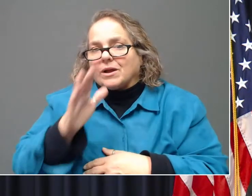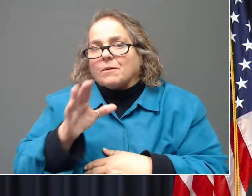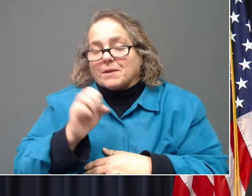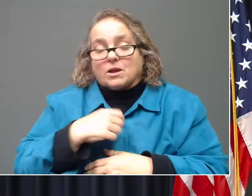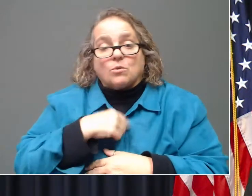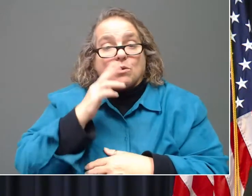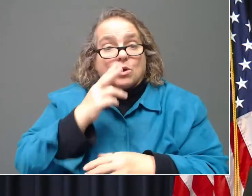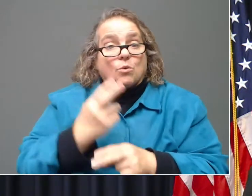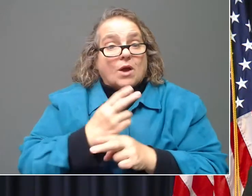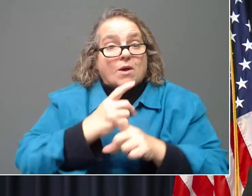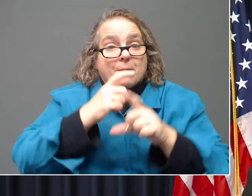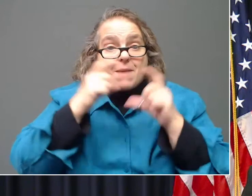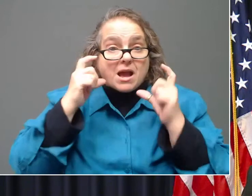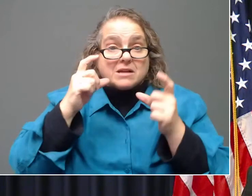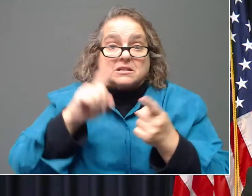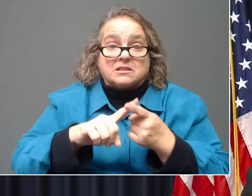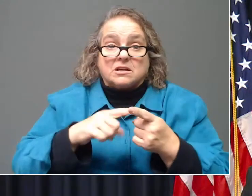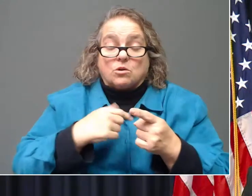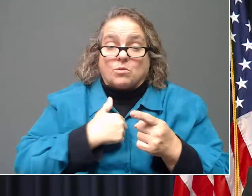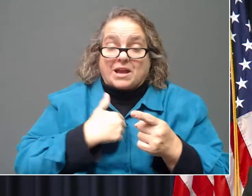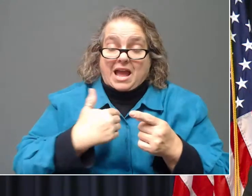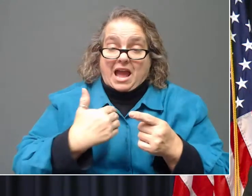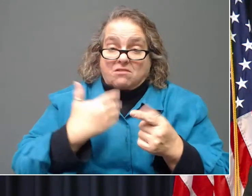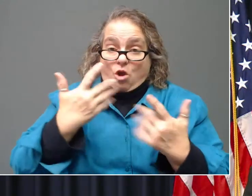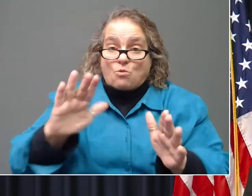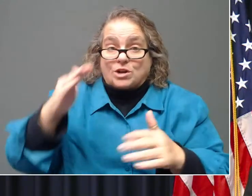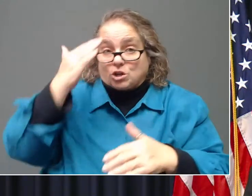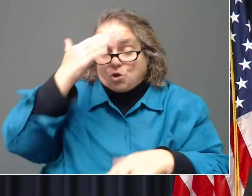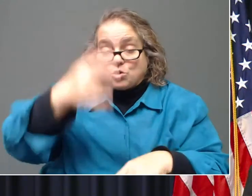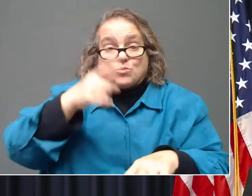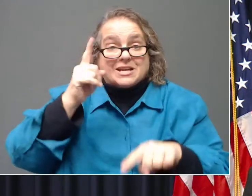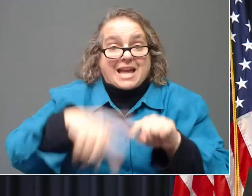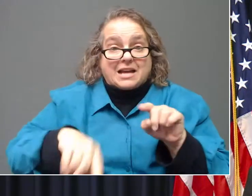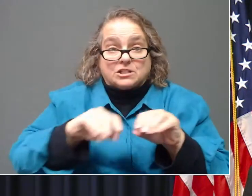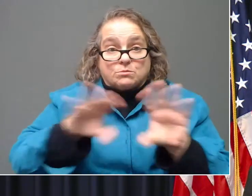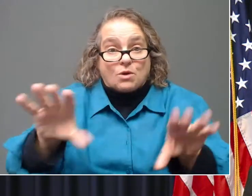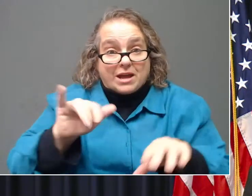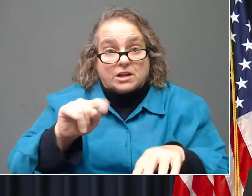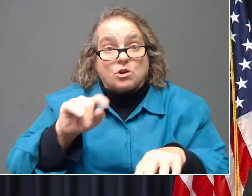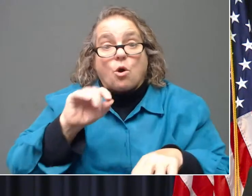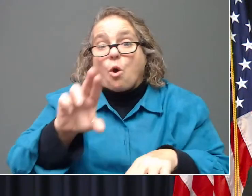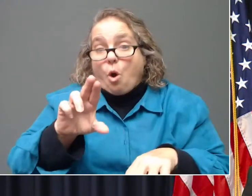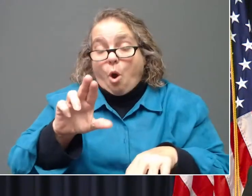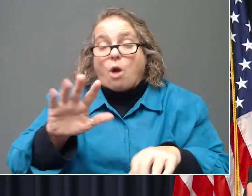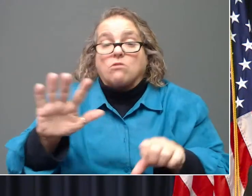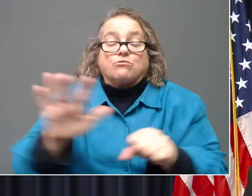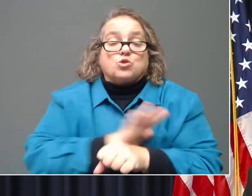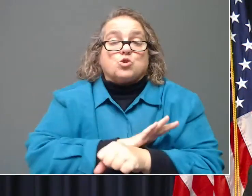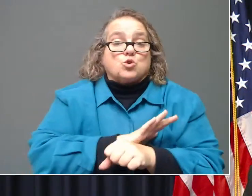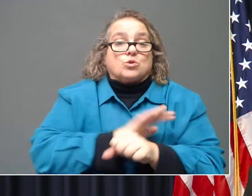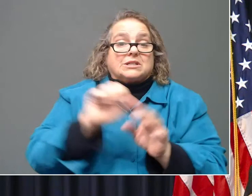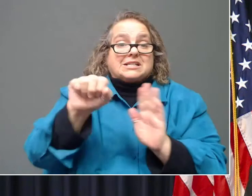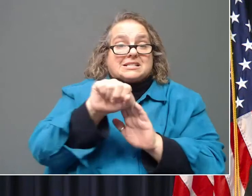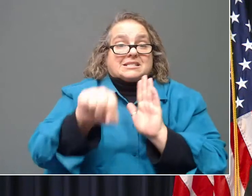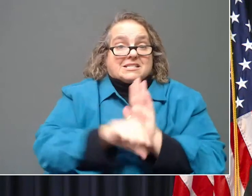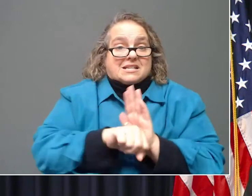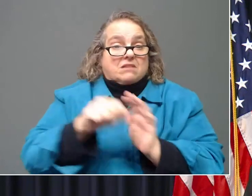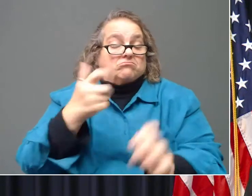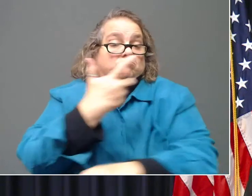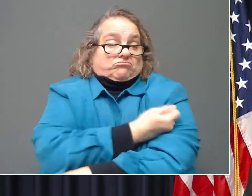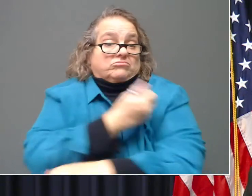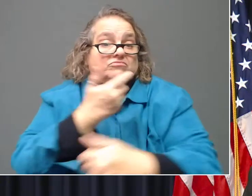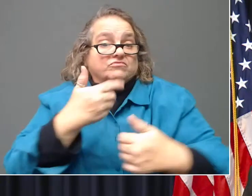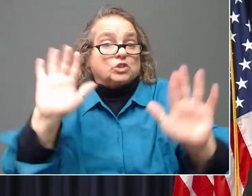we have definitive data that you can't spread it or we reach immunity, which we hope to do as we get these vaccines